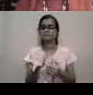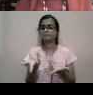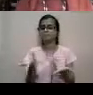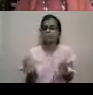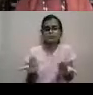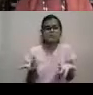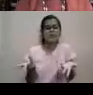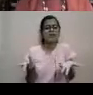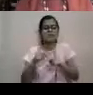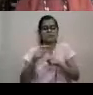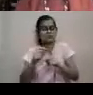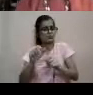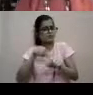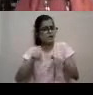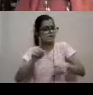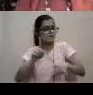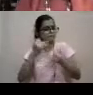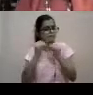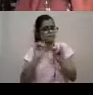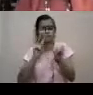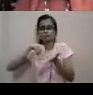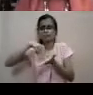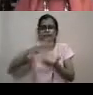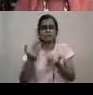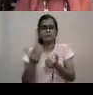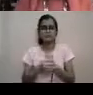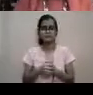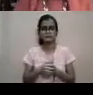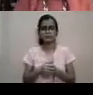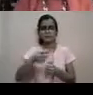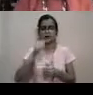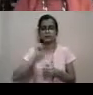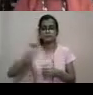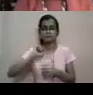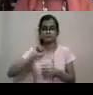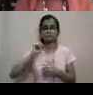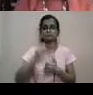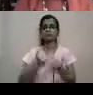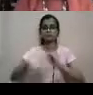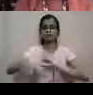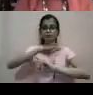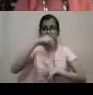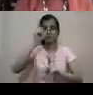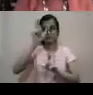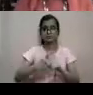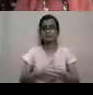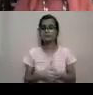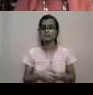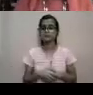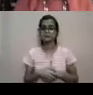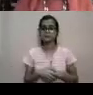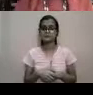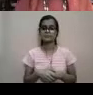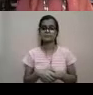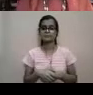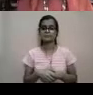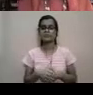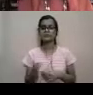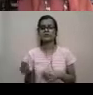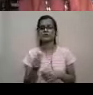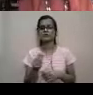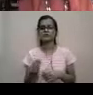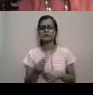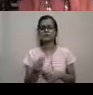Medical sociologist and disability rights activist Irving Zola writes that getting to some